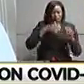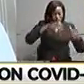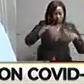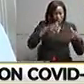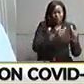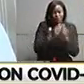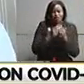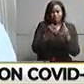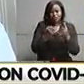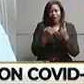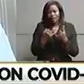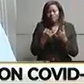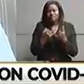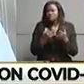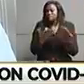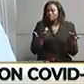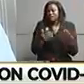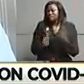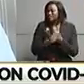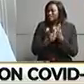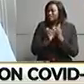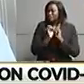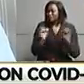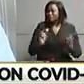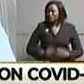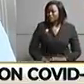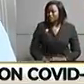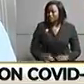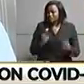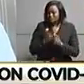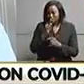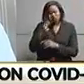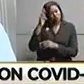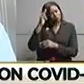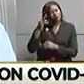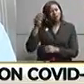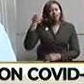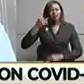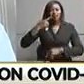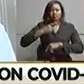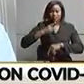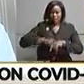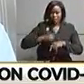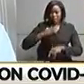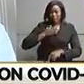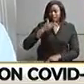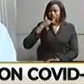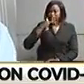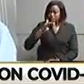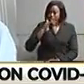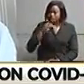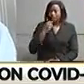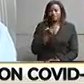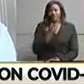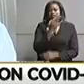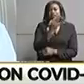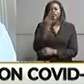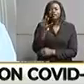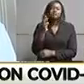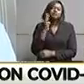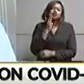wife, there is no danger. And you remember in my speech the other day, I said these were 33 million